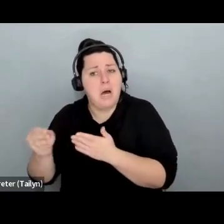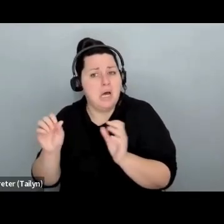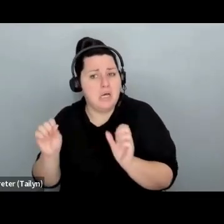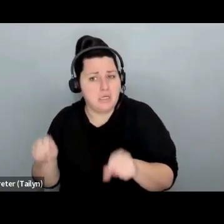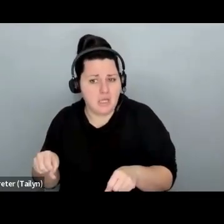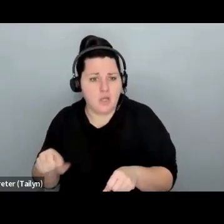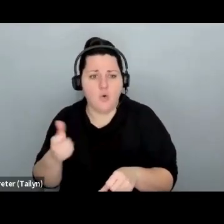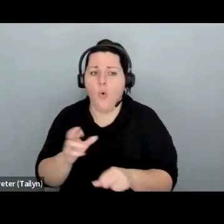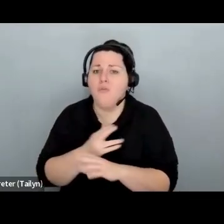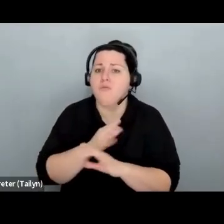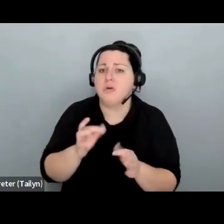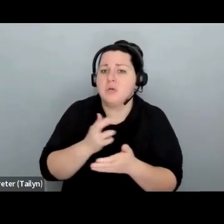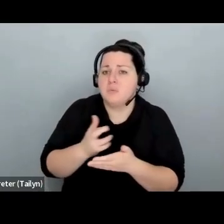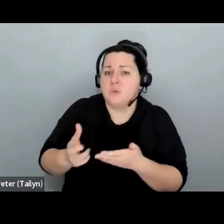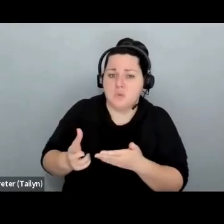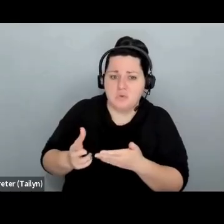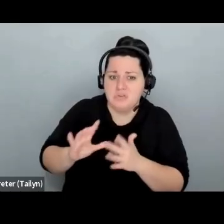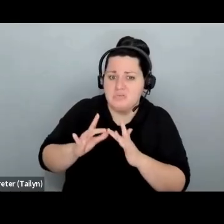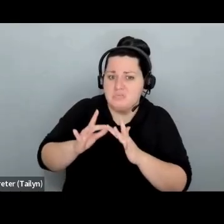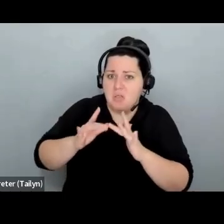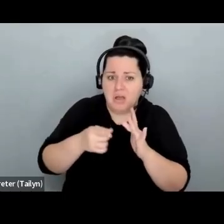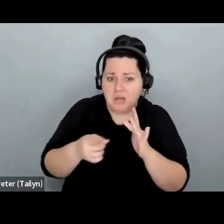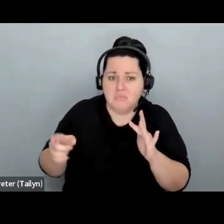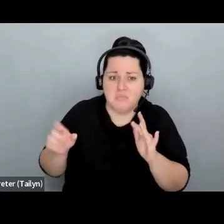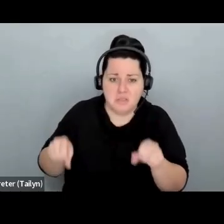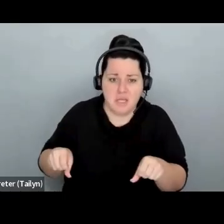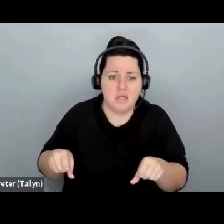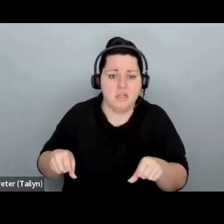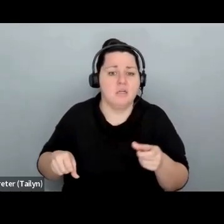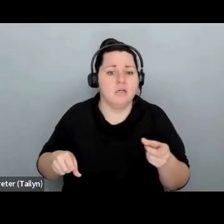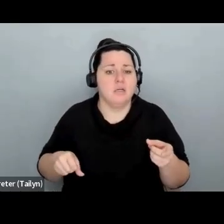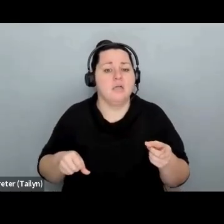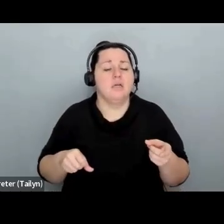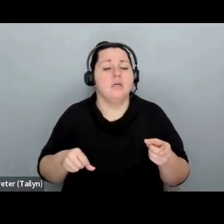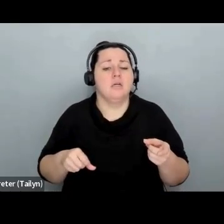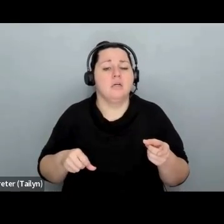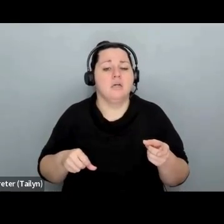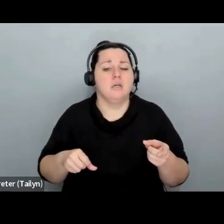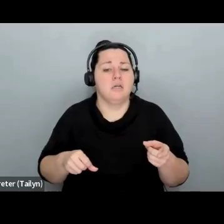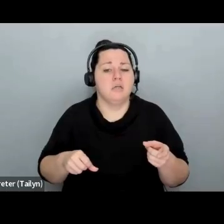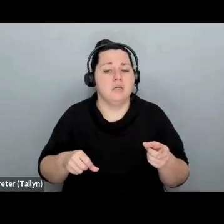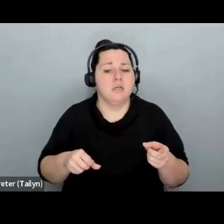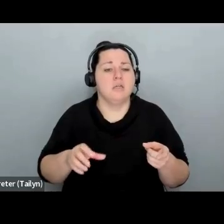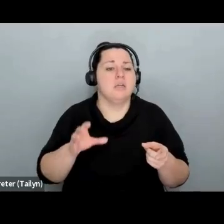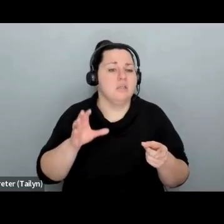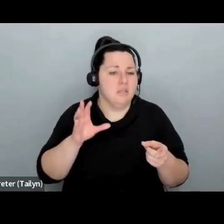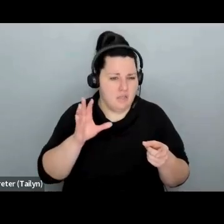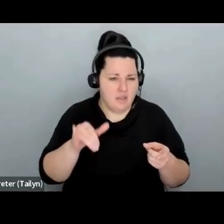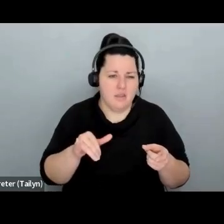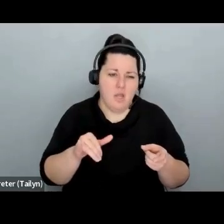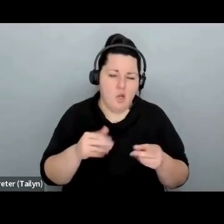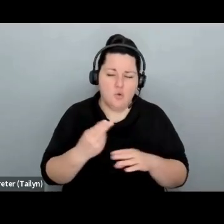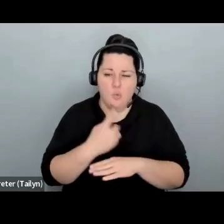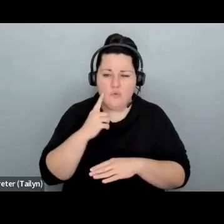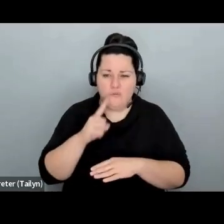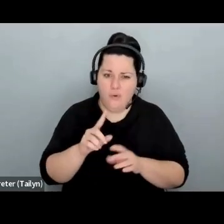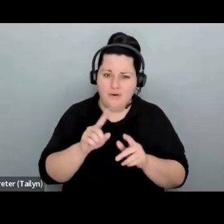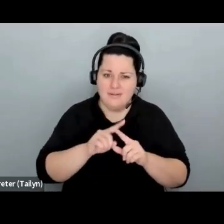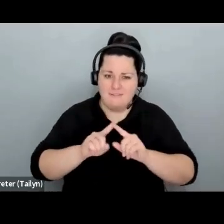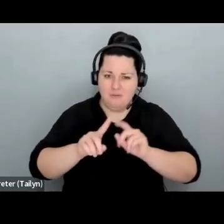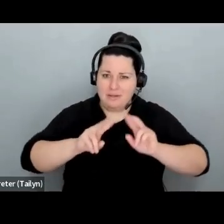free resources out on the internet, but that can be used to complete the various required assessments